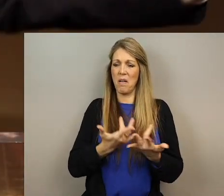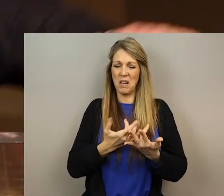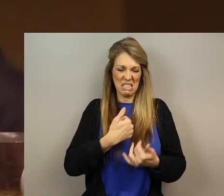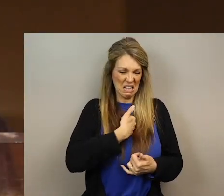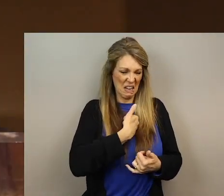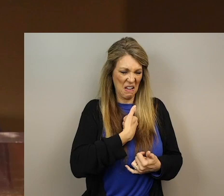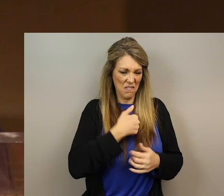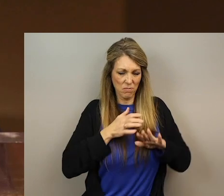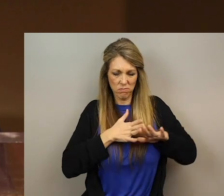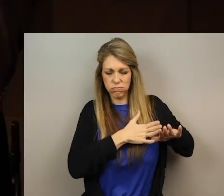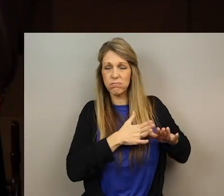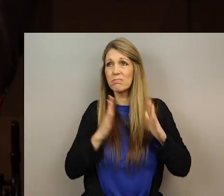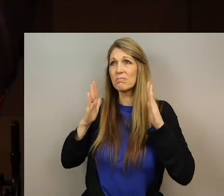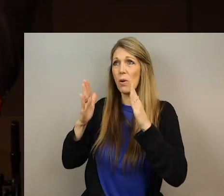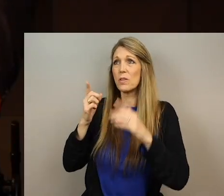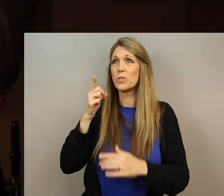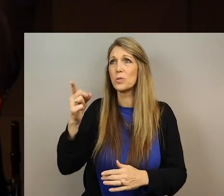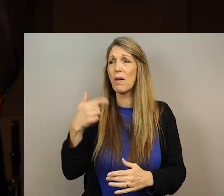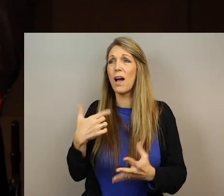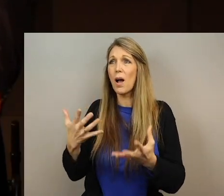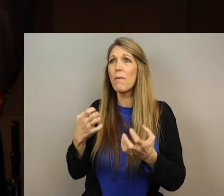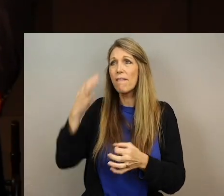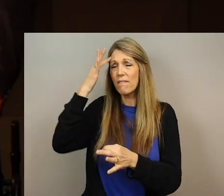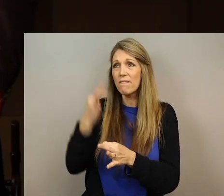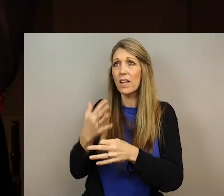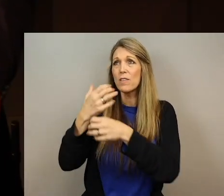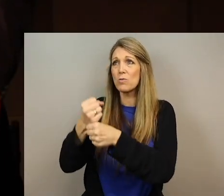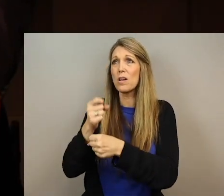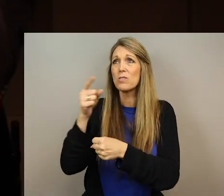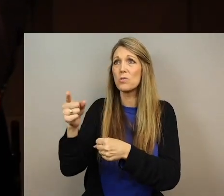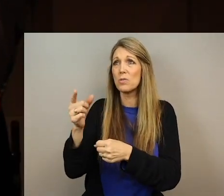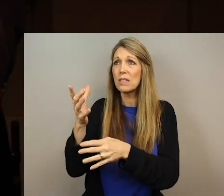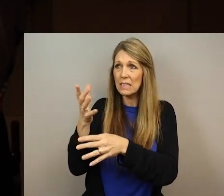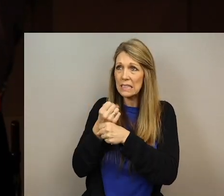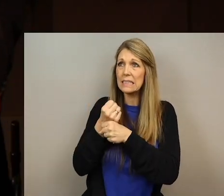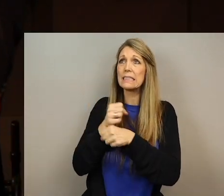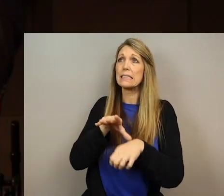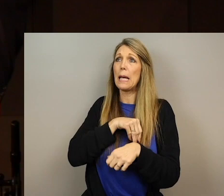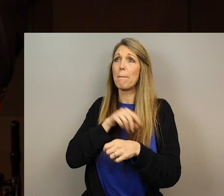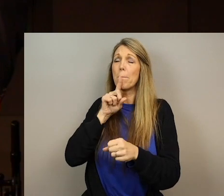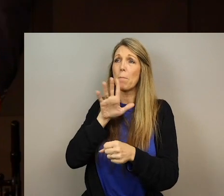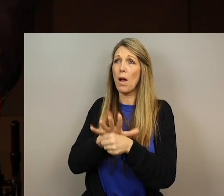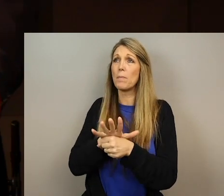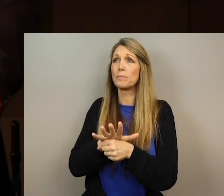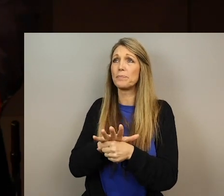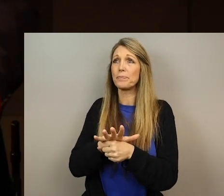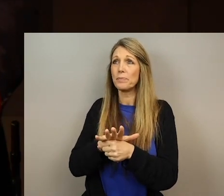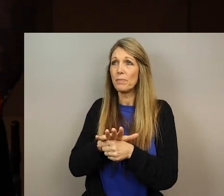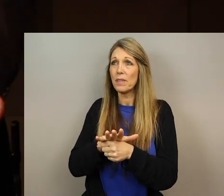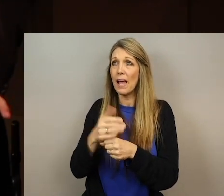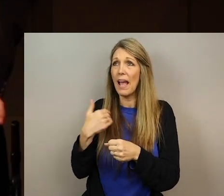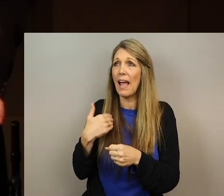myself to you. And I want to put my faith and trust in you. I want to claim the promises of Christ. I want to walk in the power